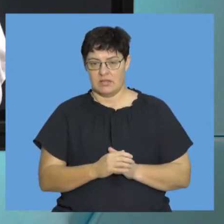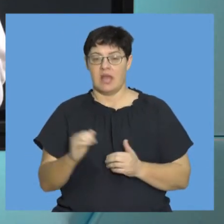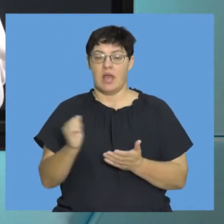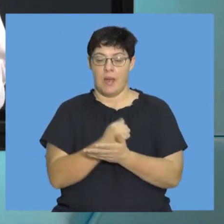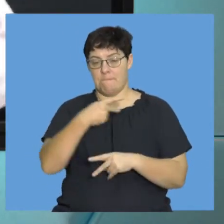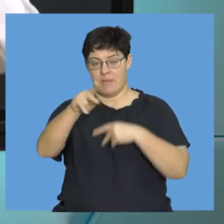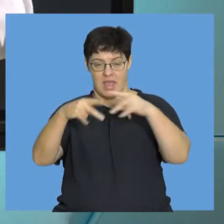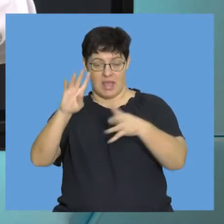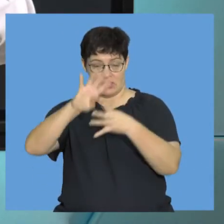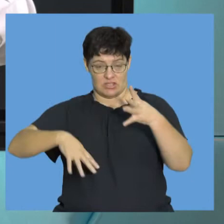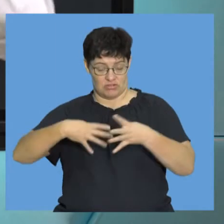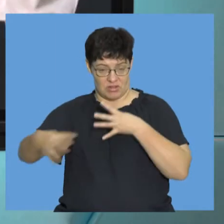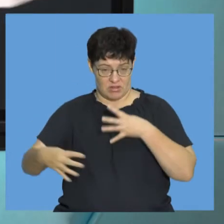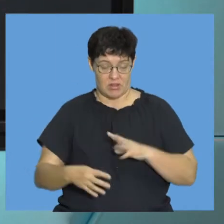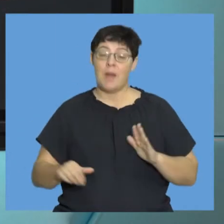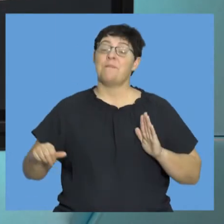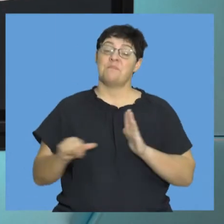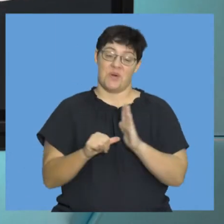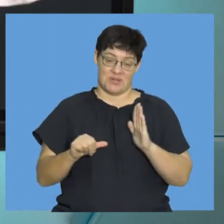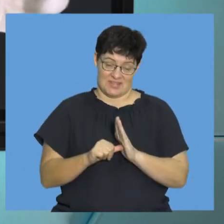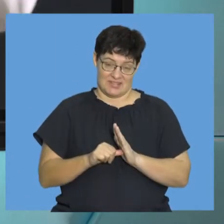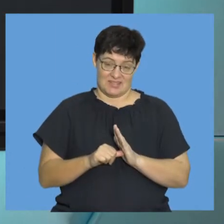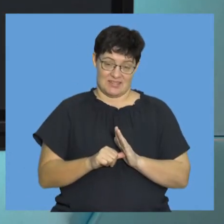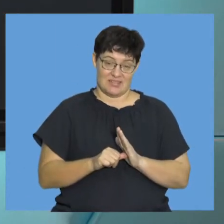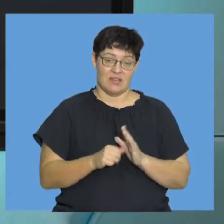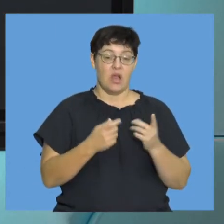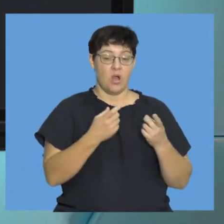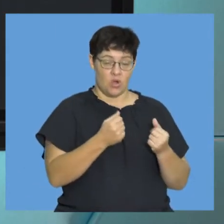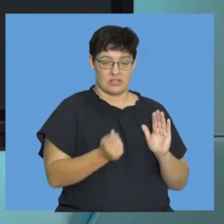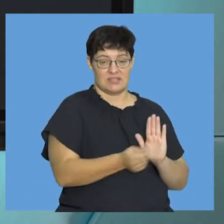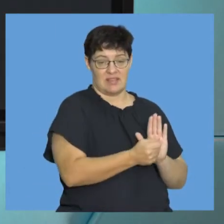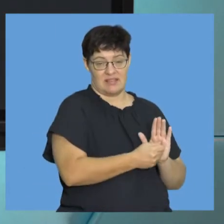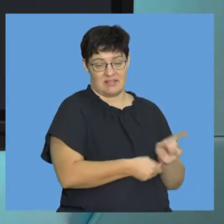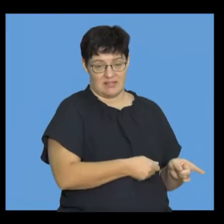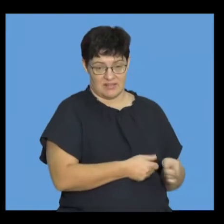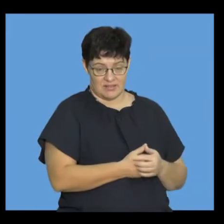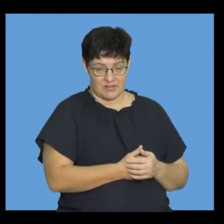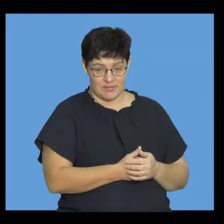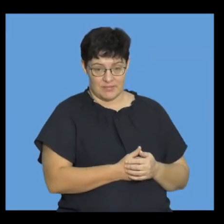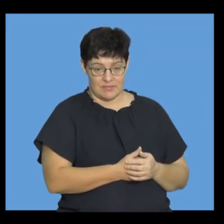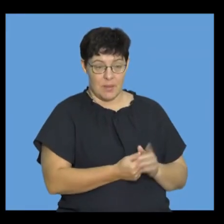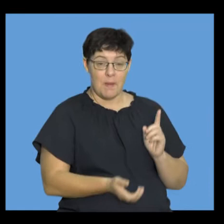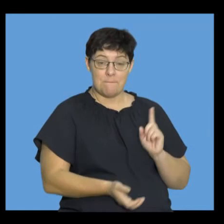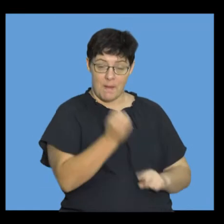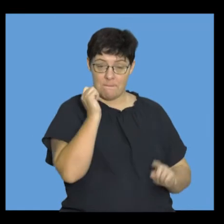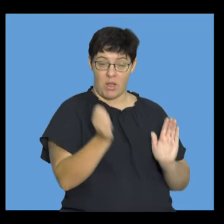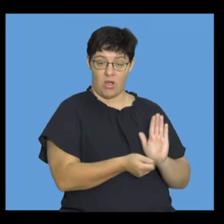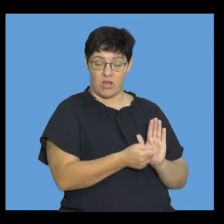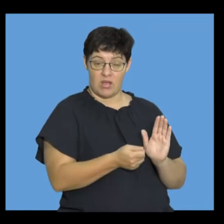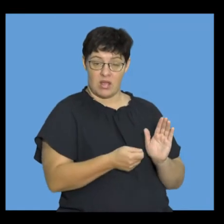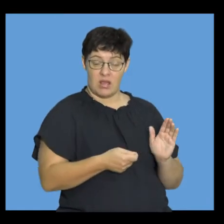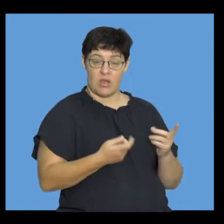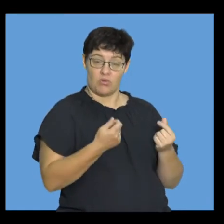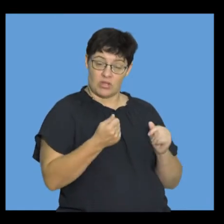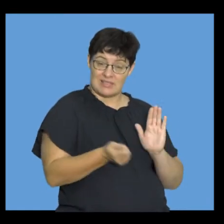schedule, important, cost of sale. Then, once you've ascertained the cost of sale, in this